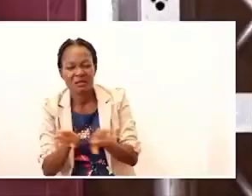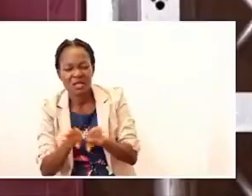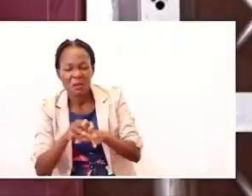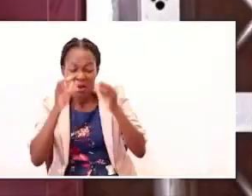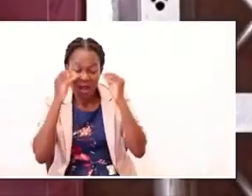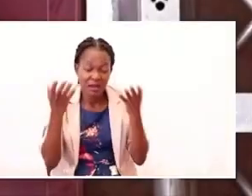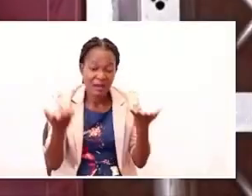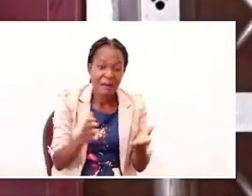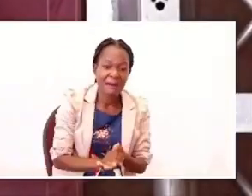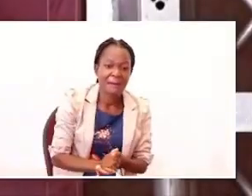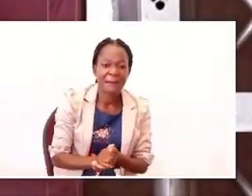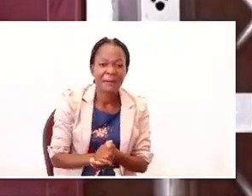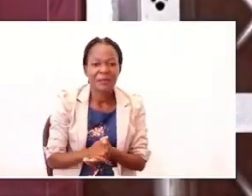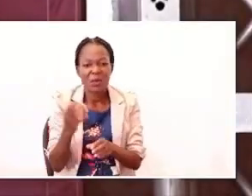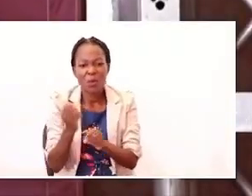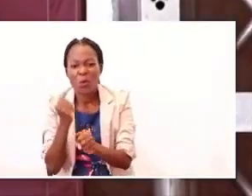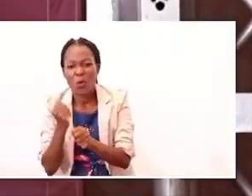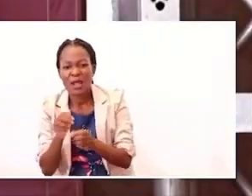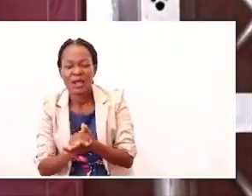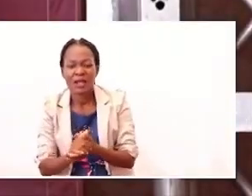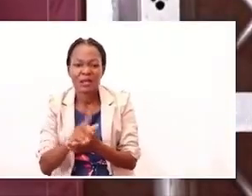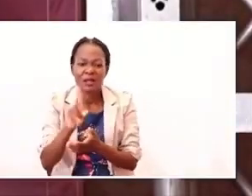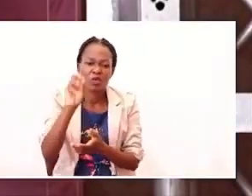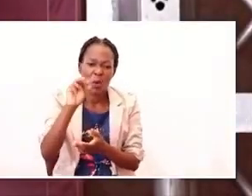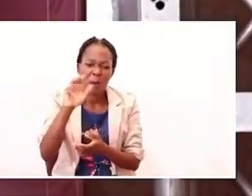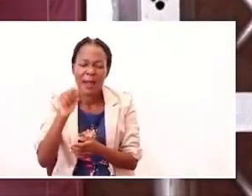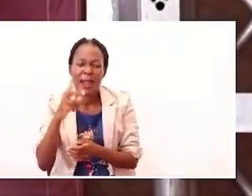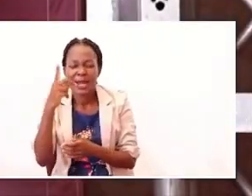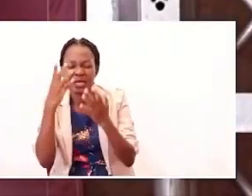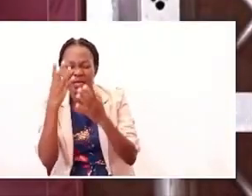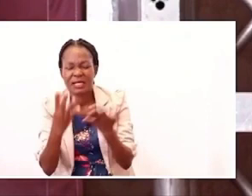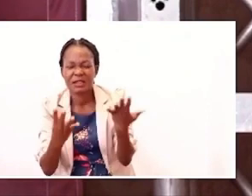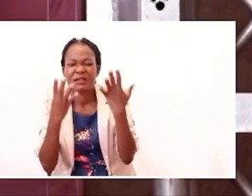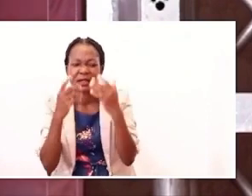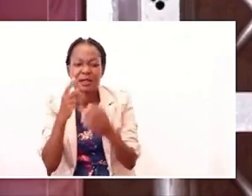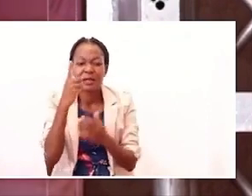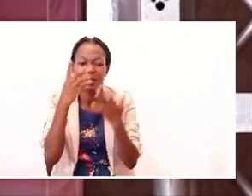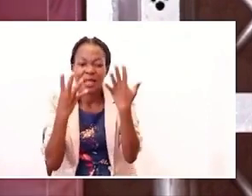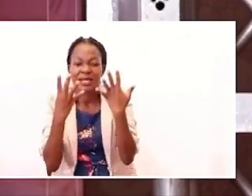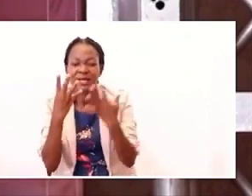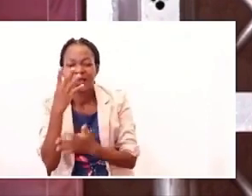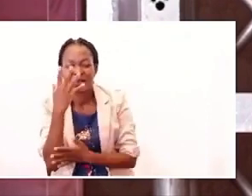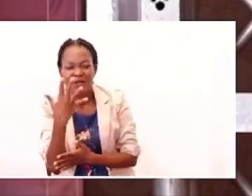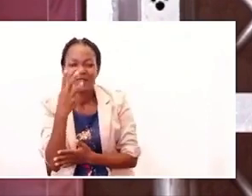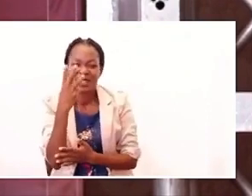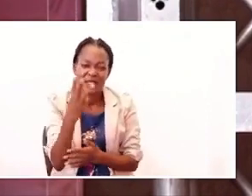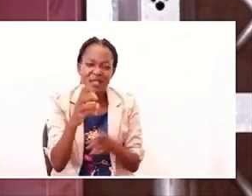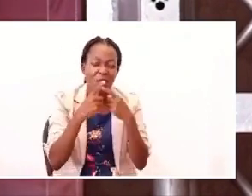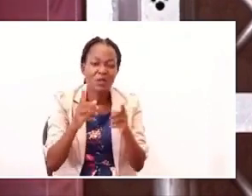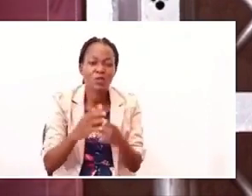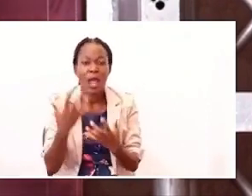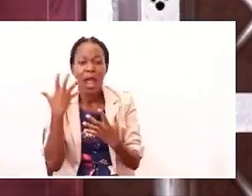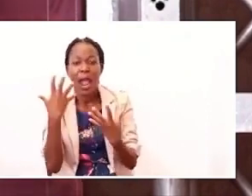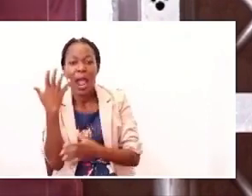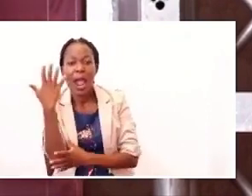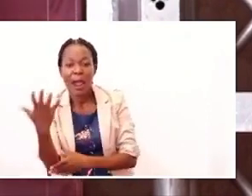1943, when you look at the work of Doma, 1957, and Armstrong, it is very, very clear that it